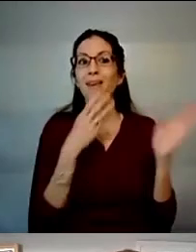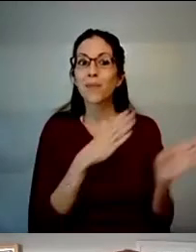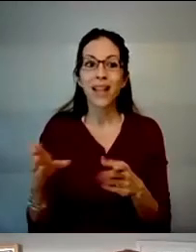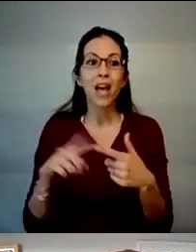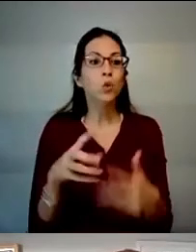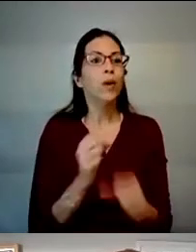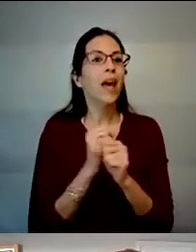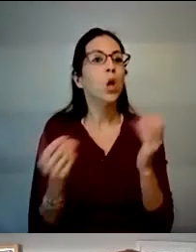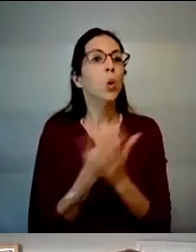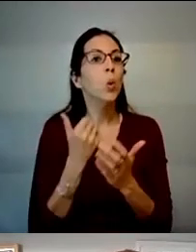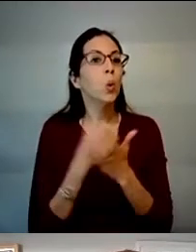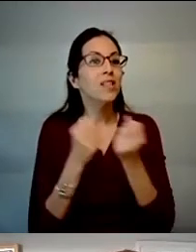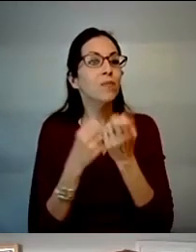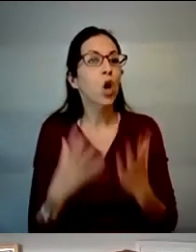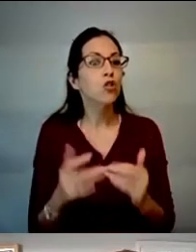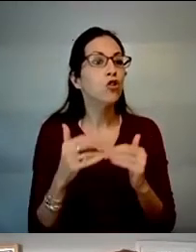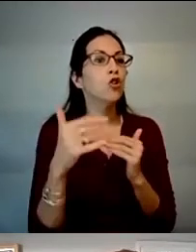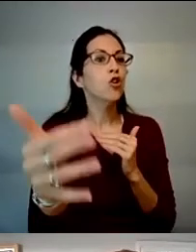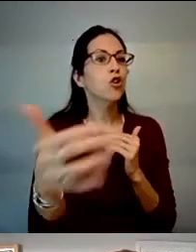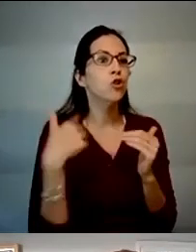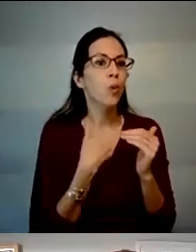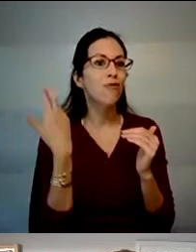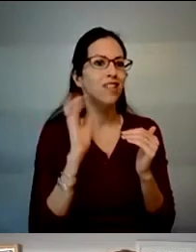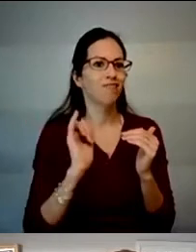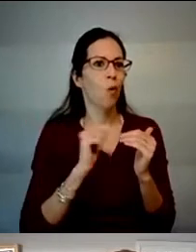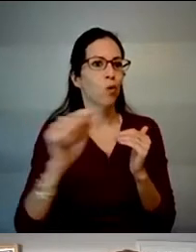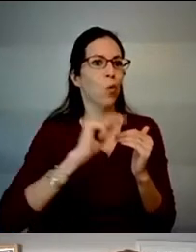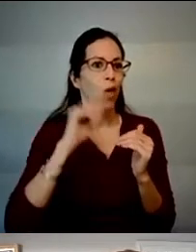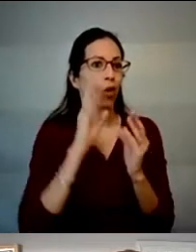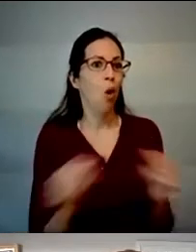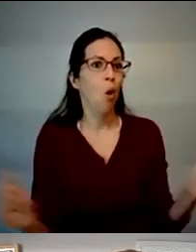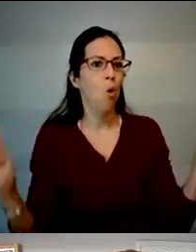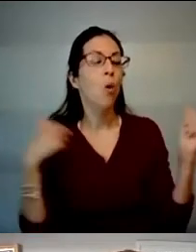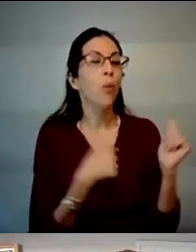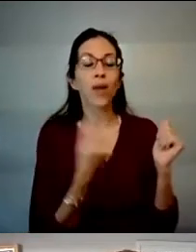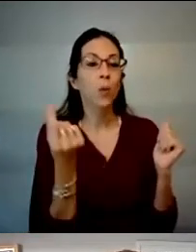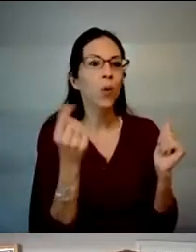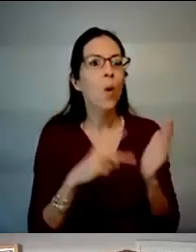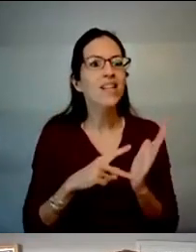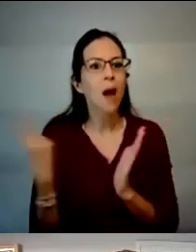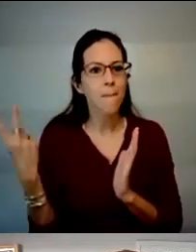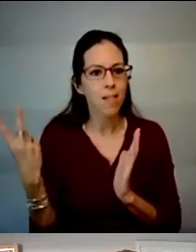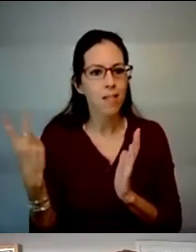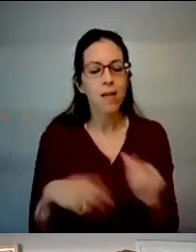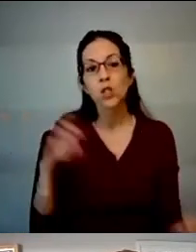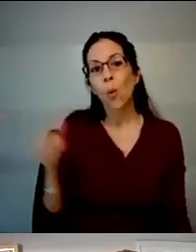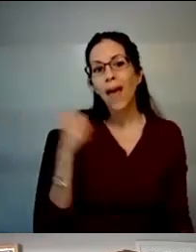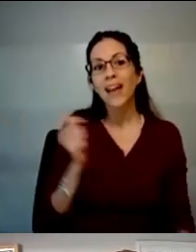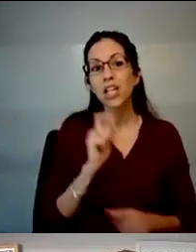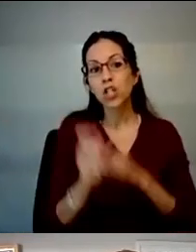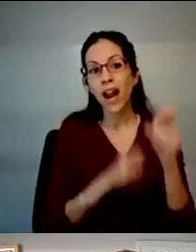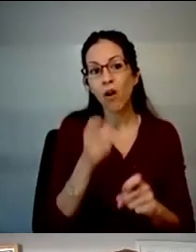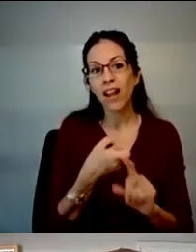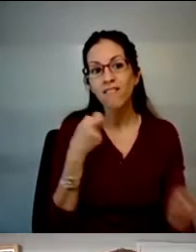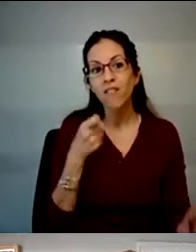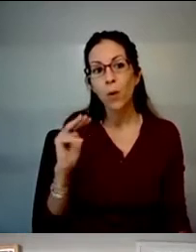happen, what we did is we doubled that up. So any charitable donation given by a Mutual of America employee, now instead of